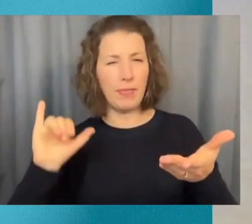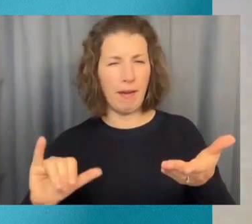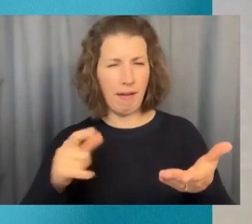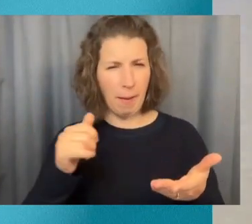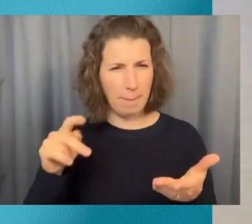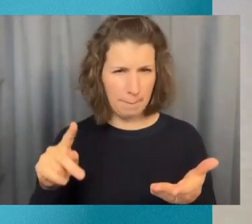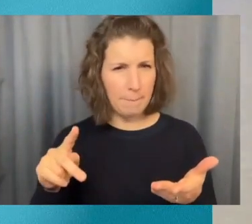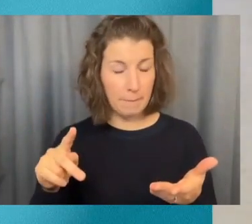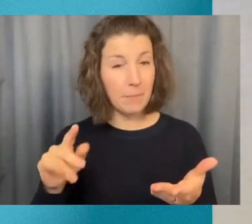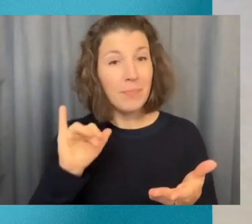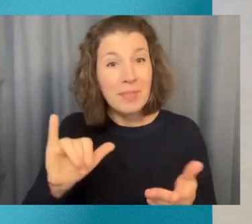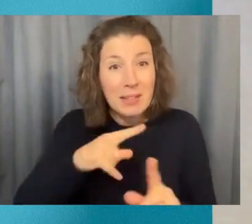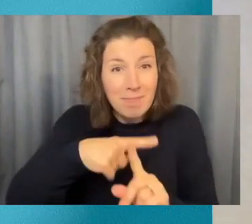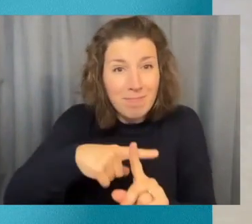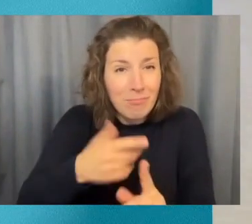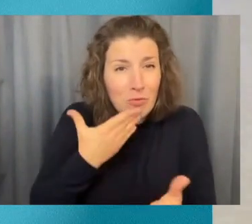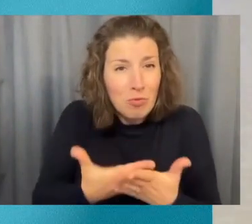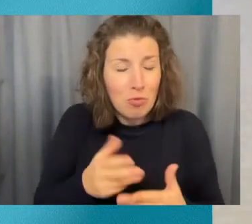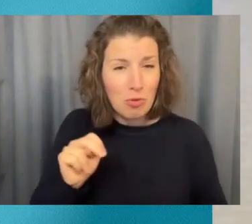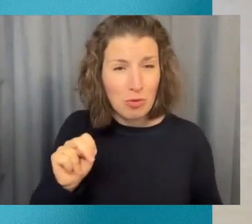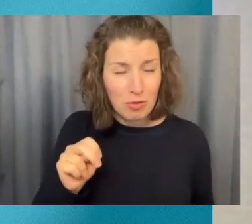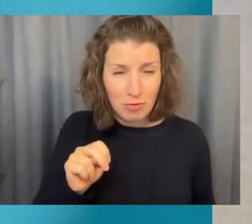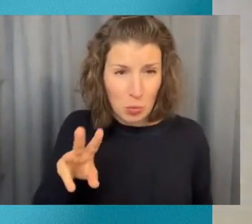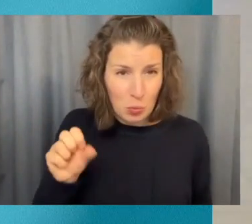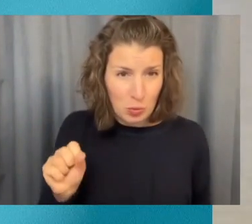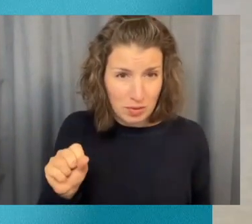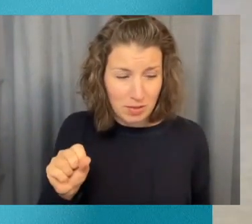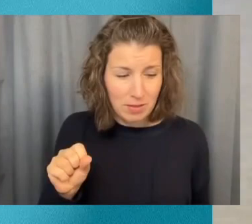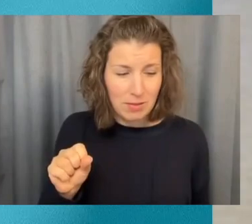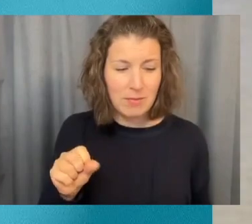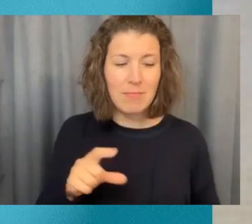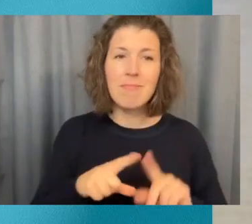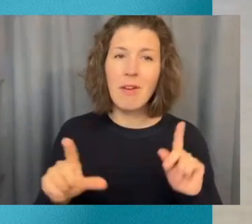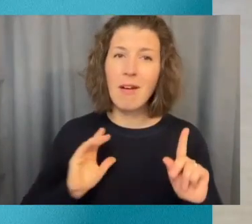Those are good things. But here's our reality.